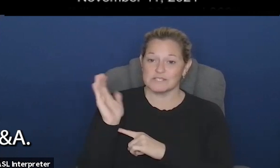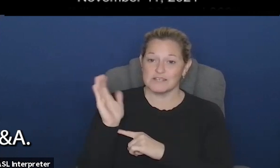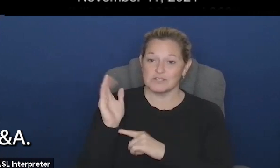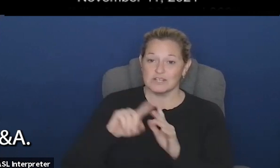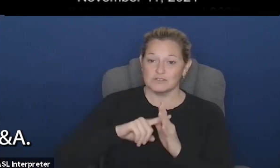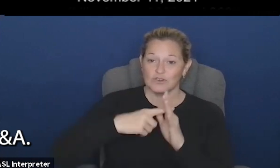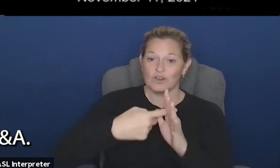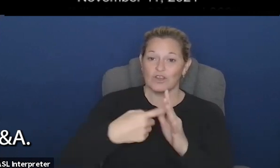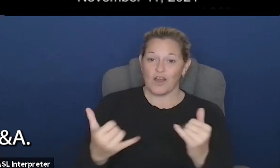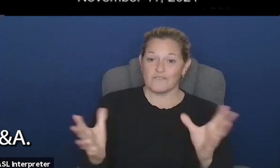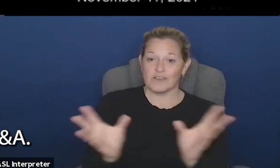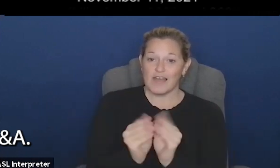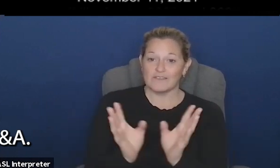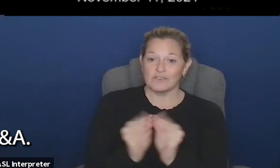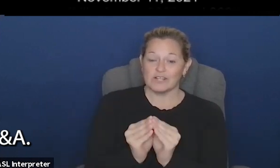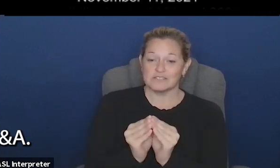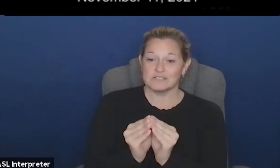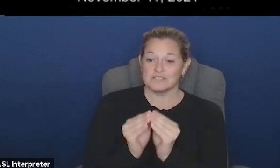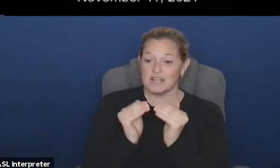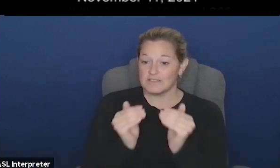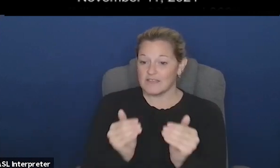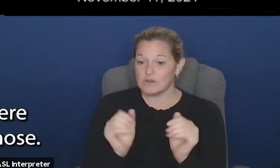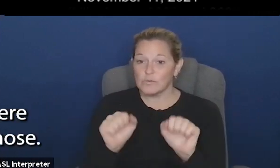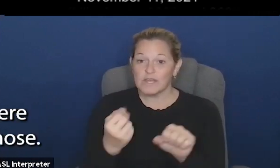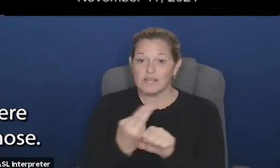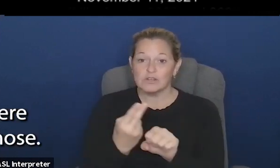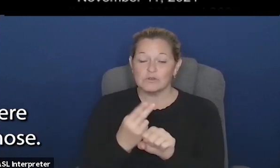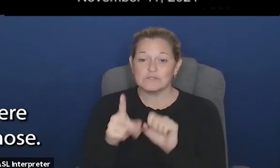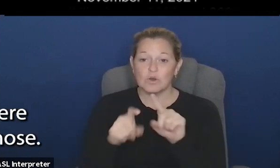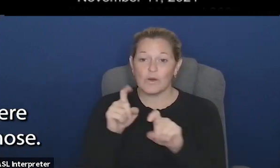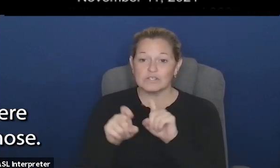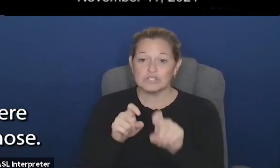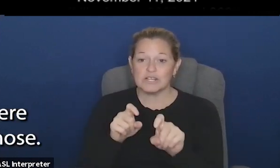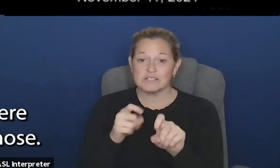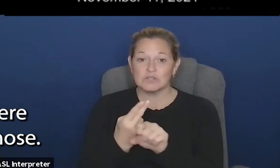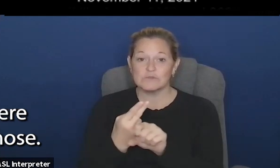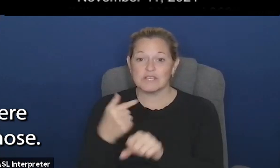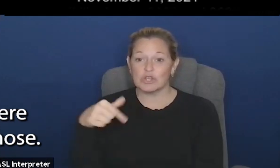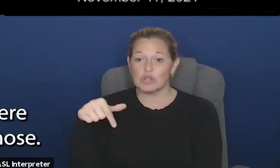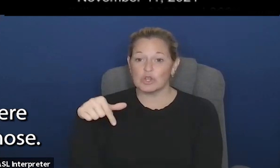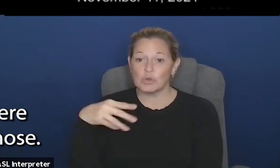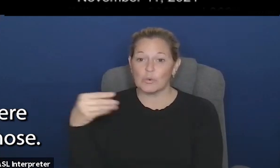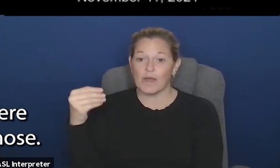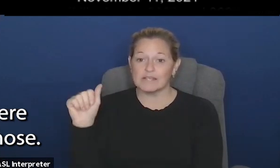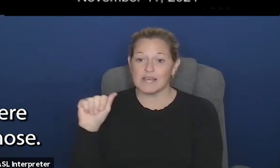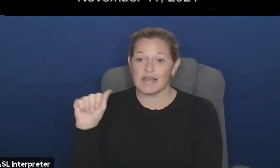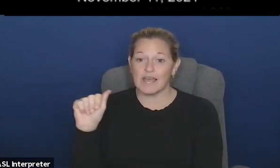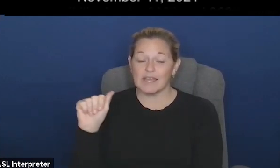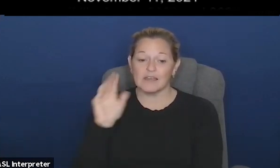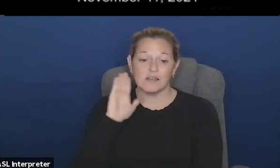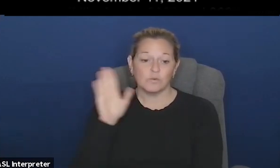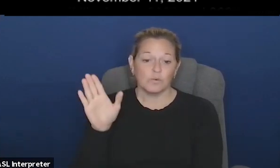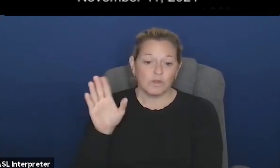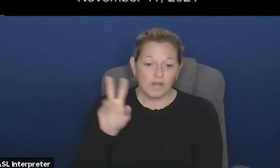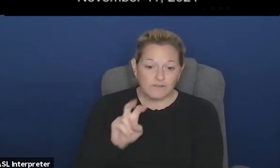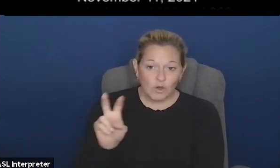conference. And we'll take questions using the Q&A. So please feel free to type your questions in there and we'll go ahead and go through those. So